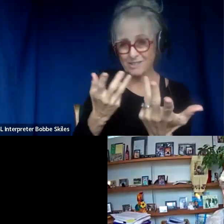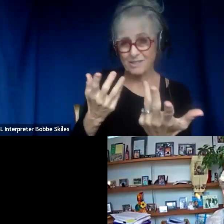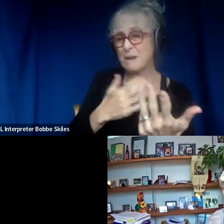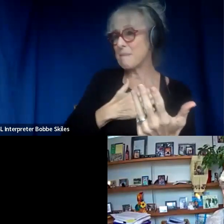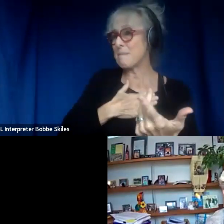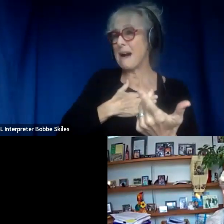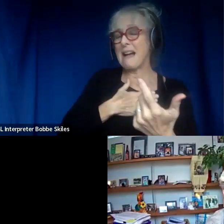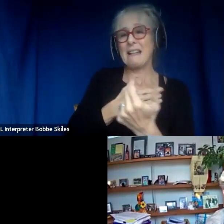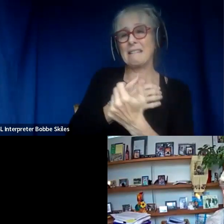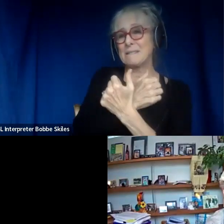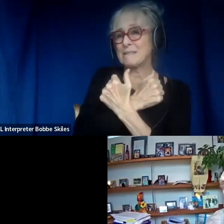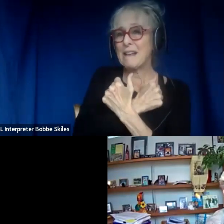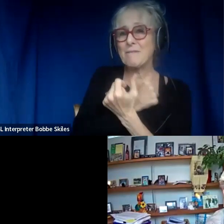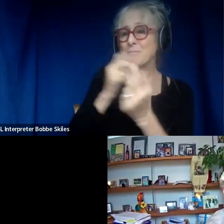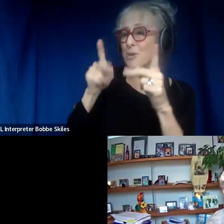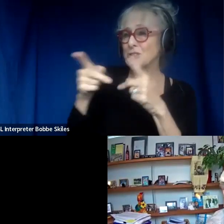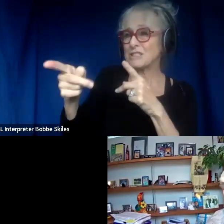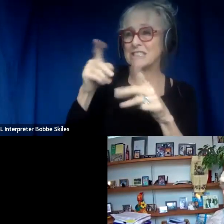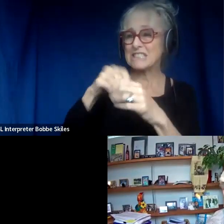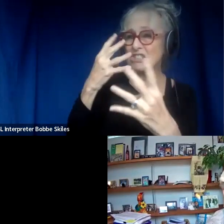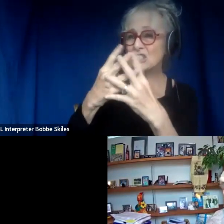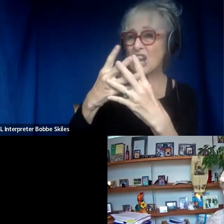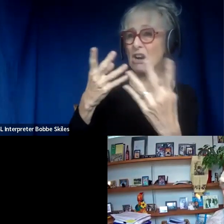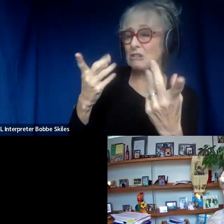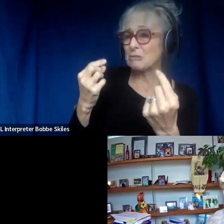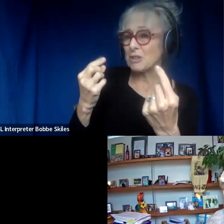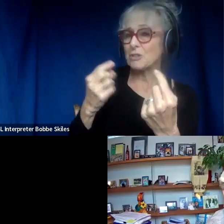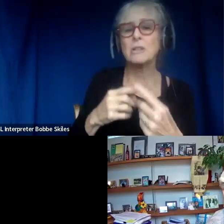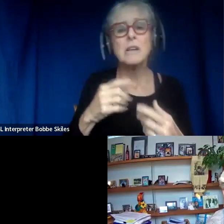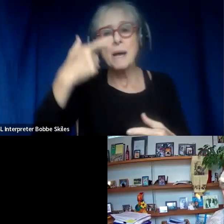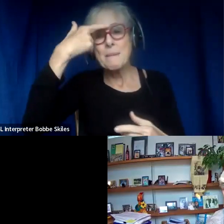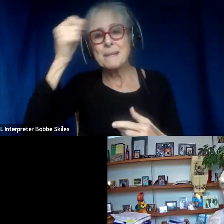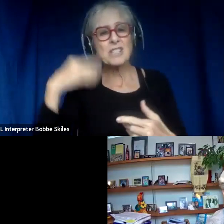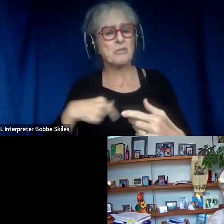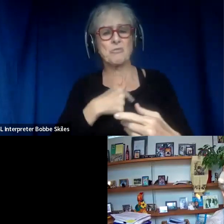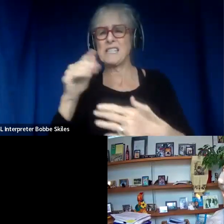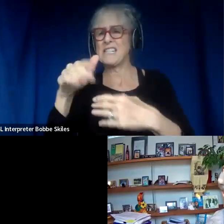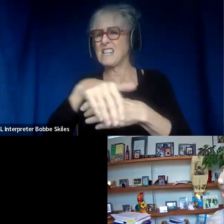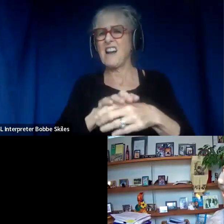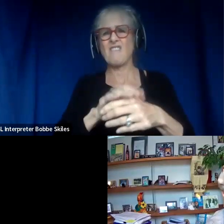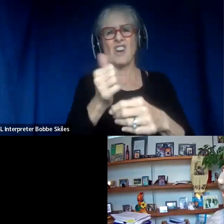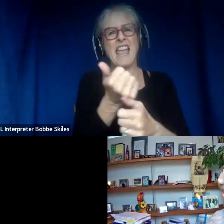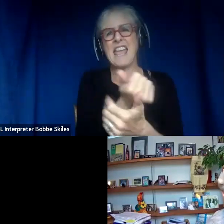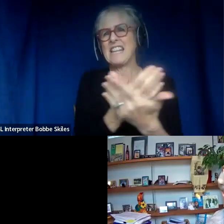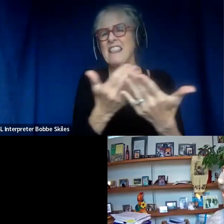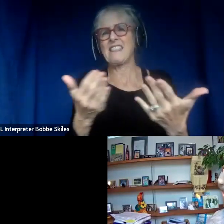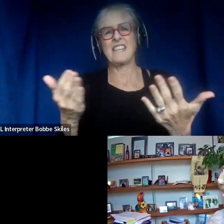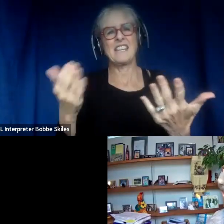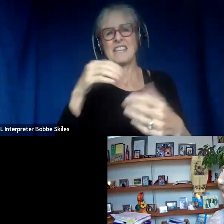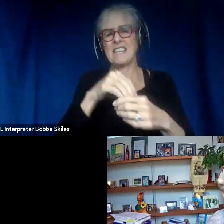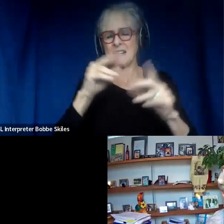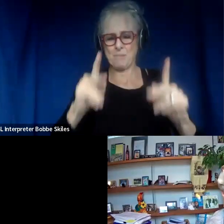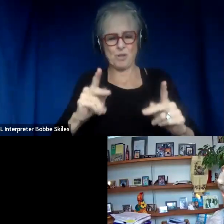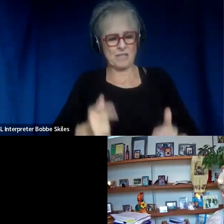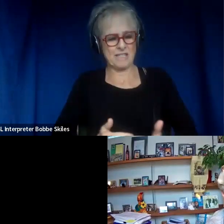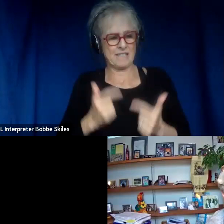is incarcerated with developmental disabilities, what do I do? Since our span is anything within a person's lifespan of